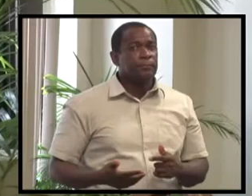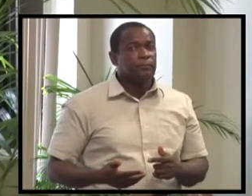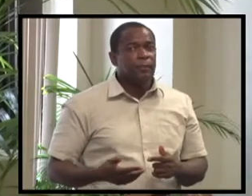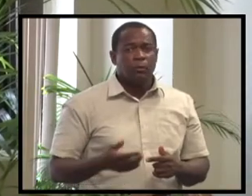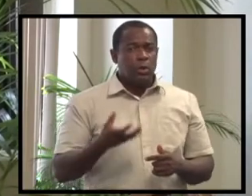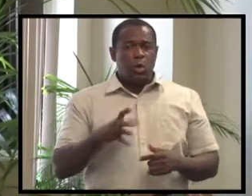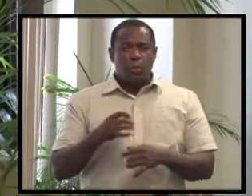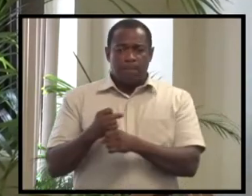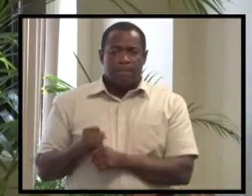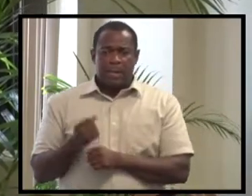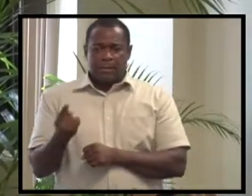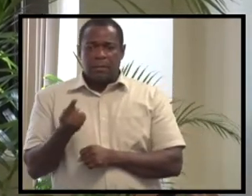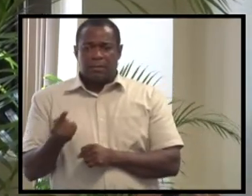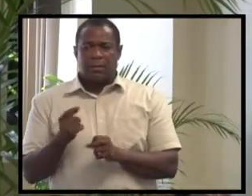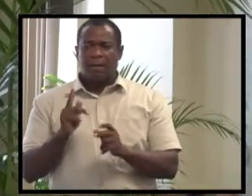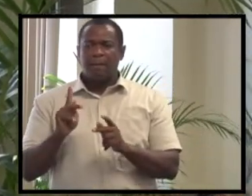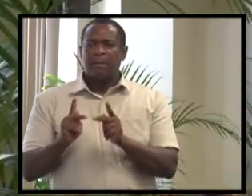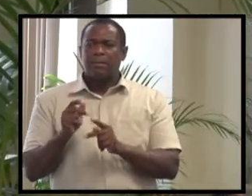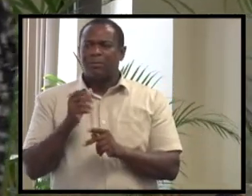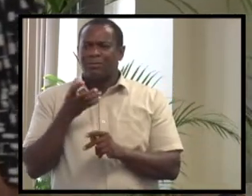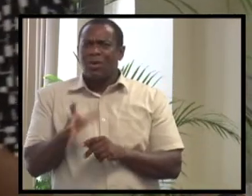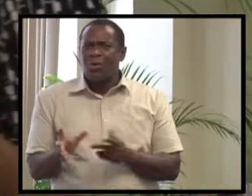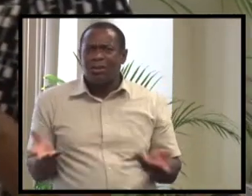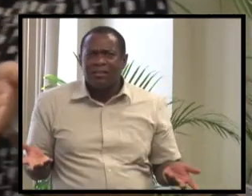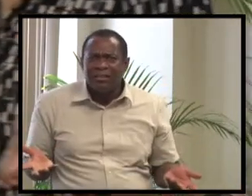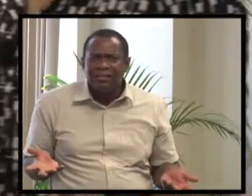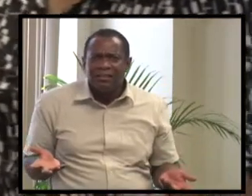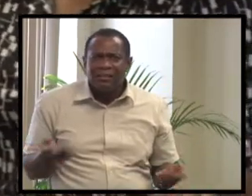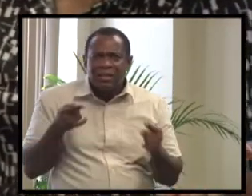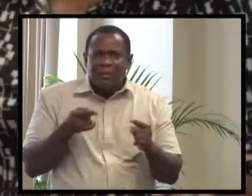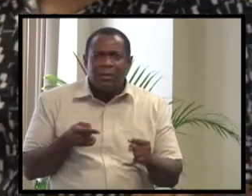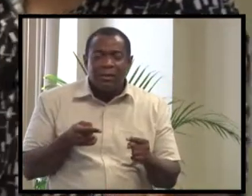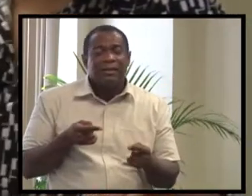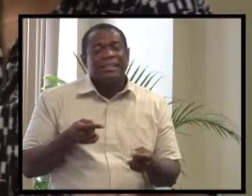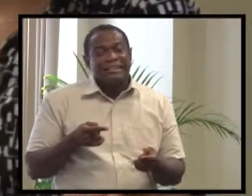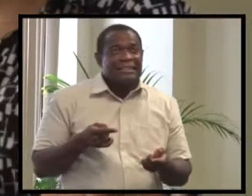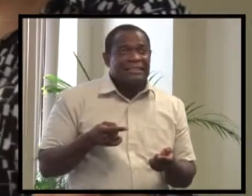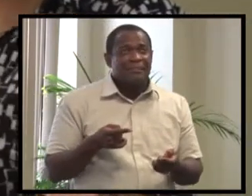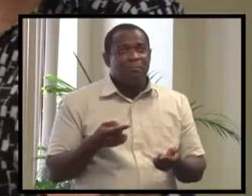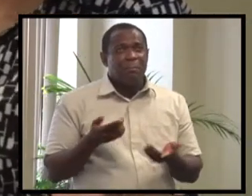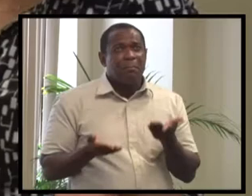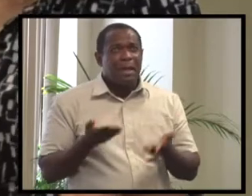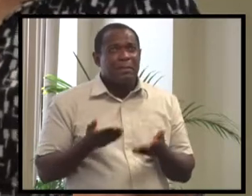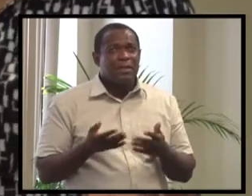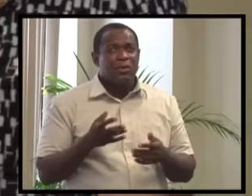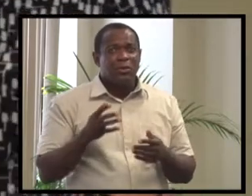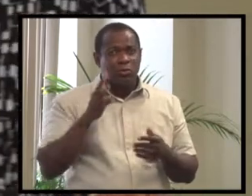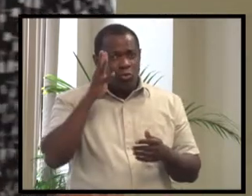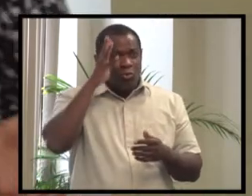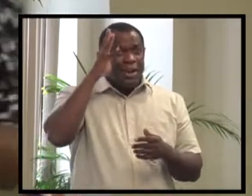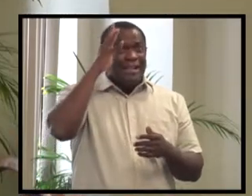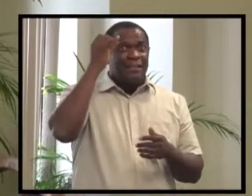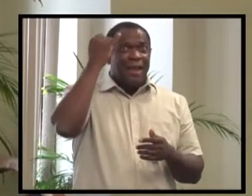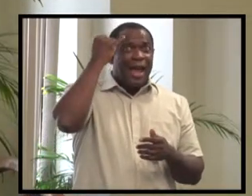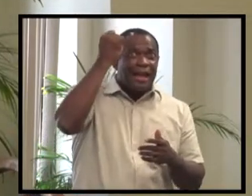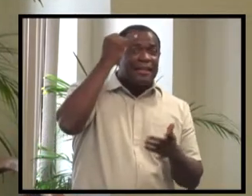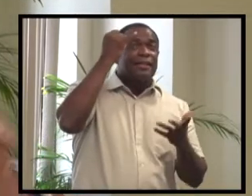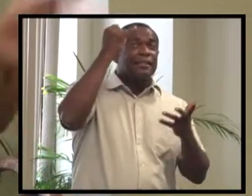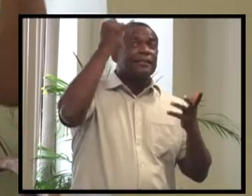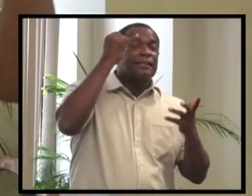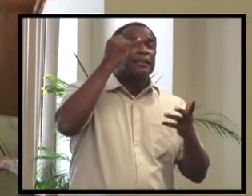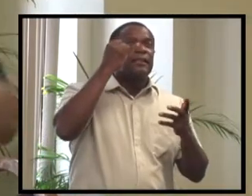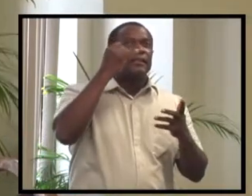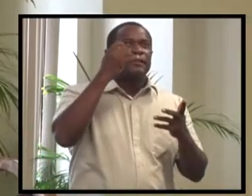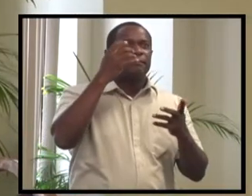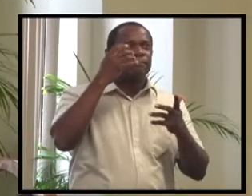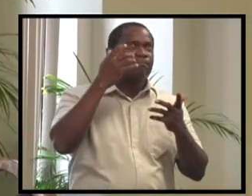no demand for, which can often stifle your creativity and lead to bland designs, but for the most part, you're going to have items that will sell.